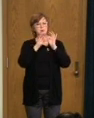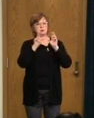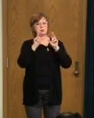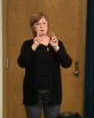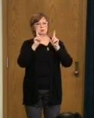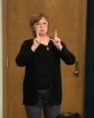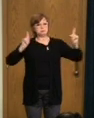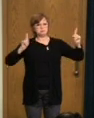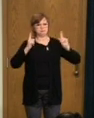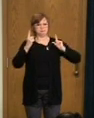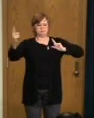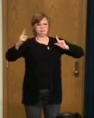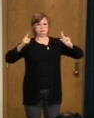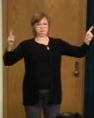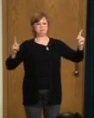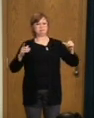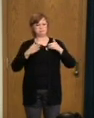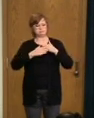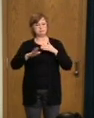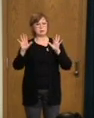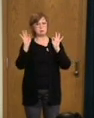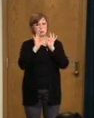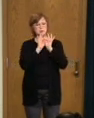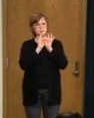But obviously, there is a